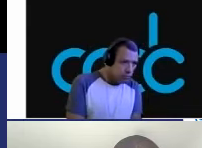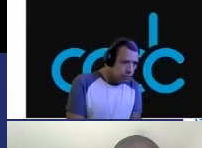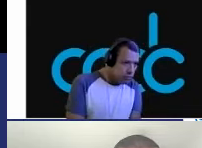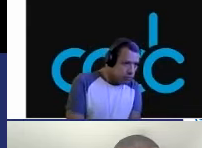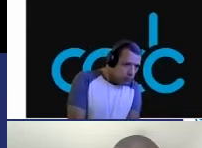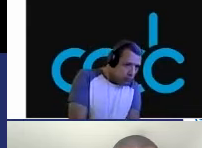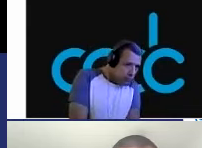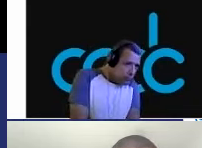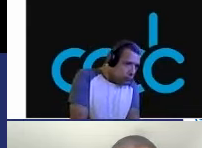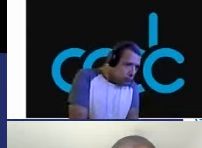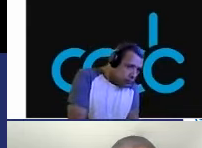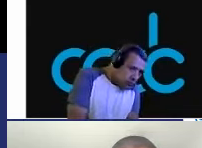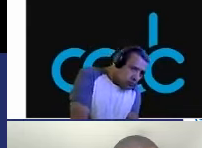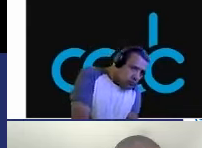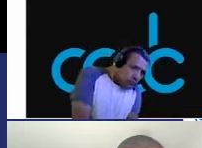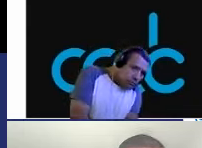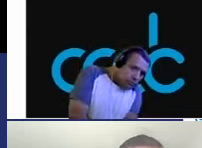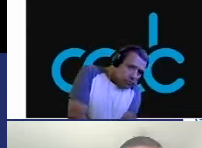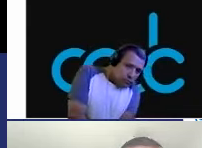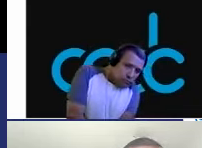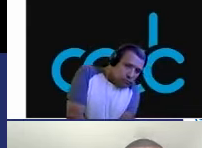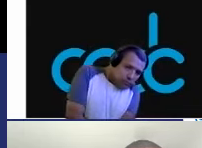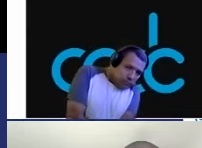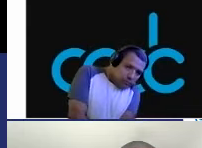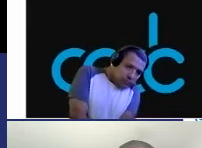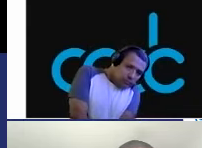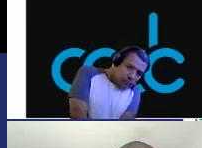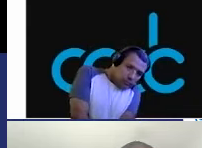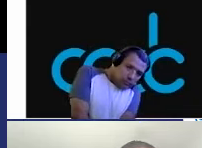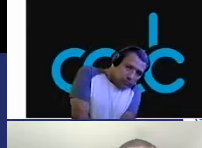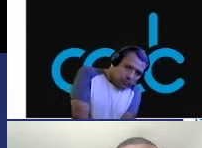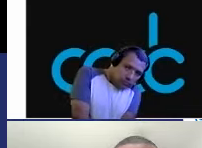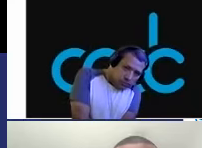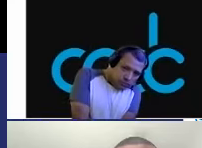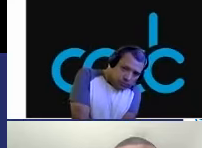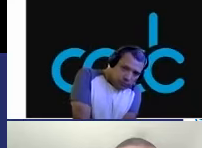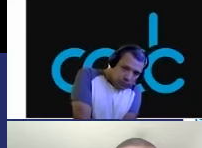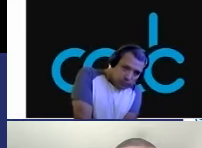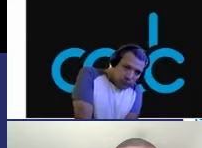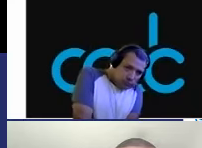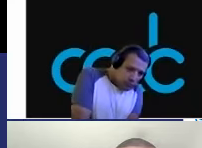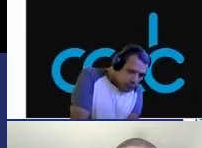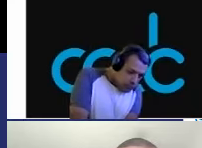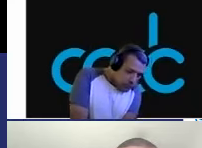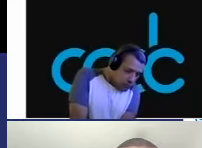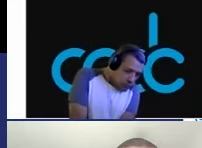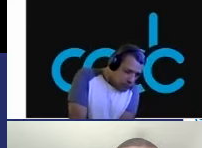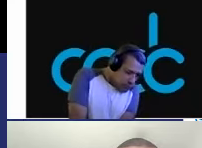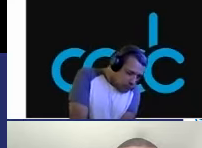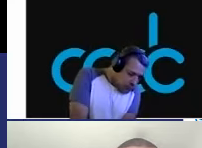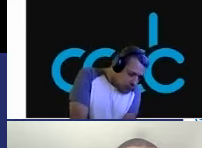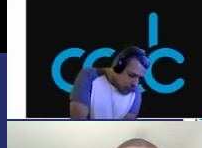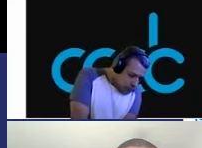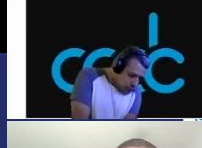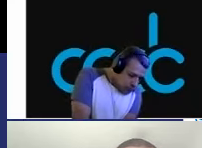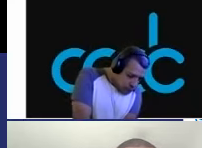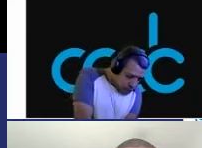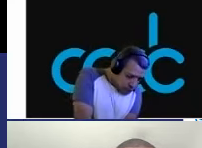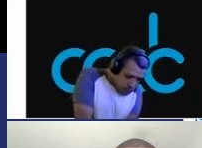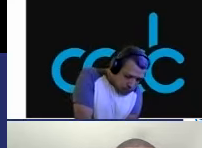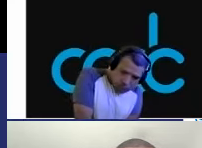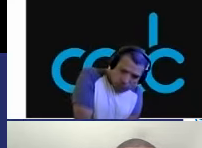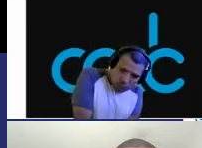it. So there's a way to like house all your data instead of each person having to provide their data, especially in a time of critical